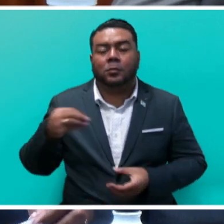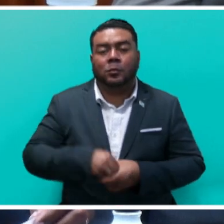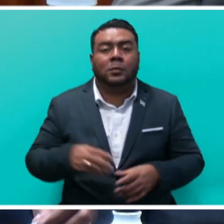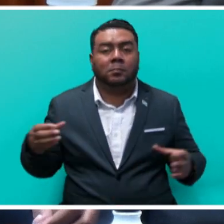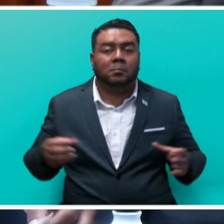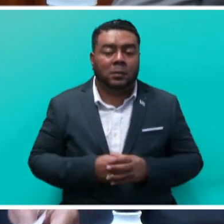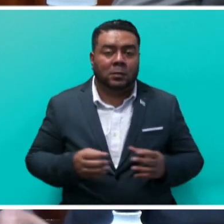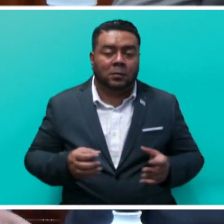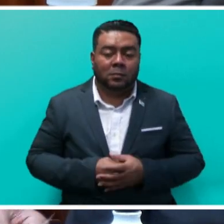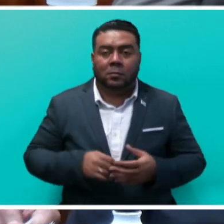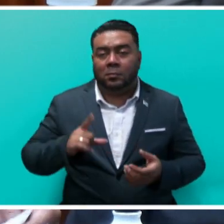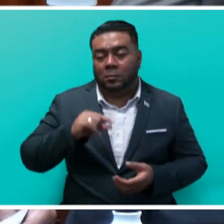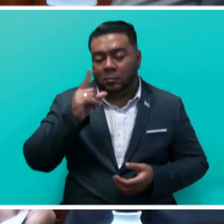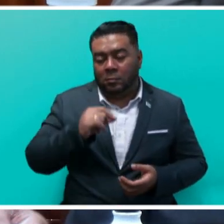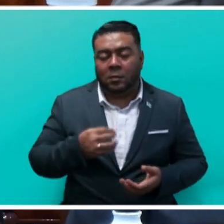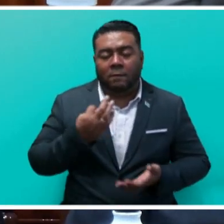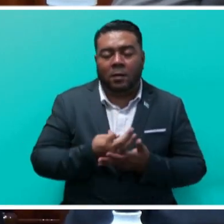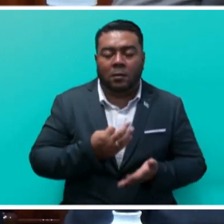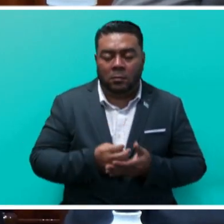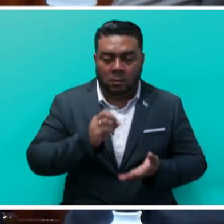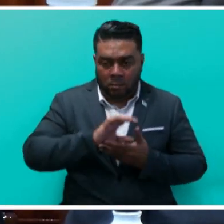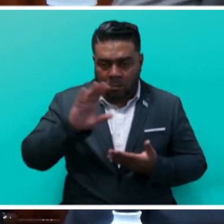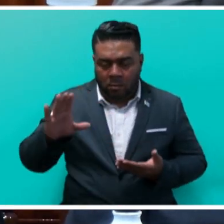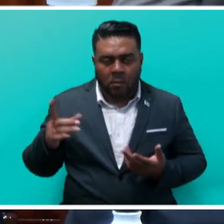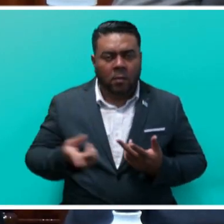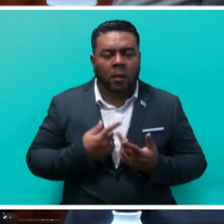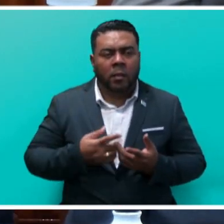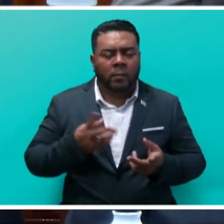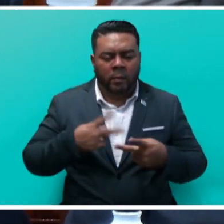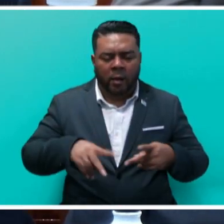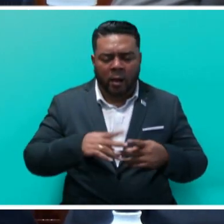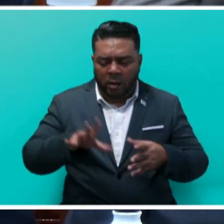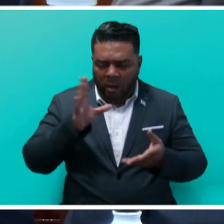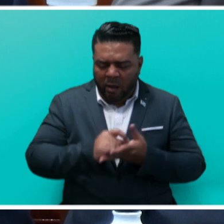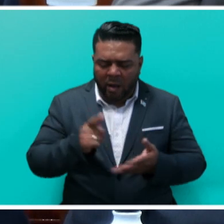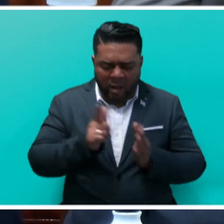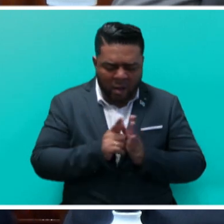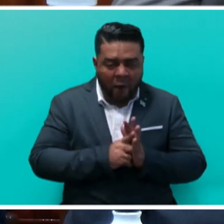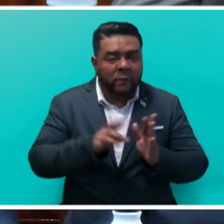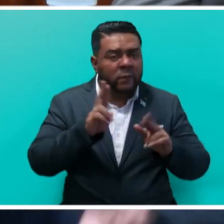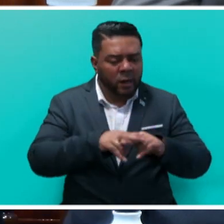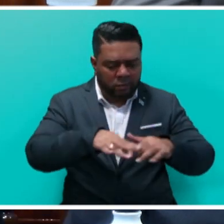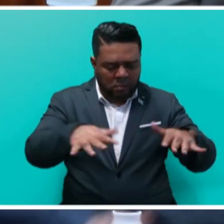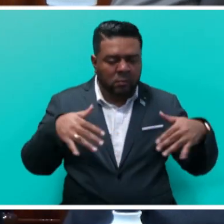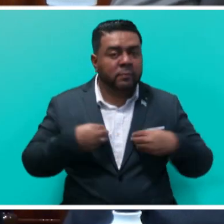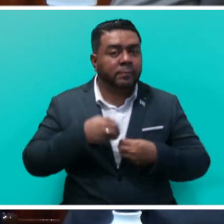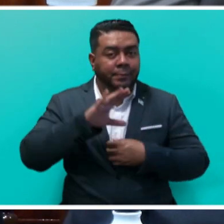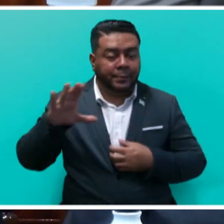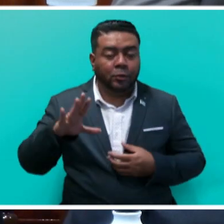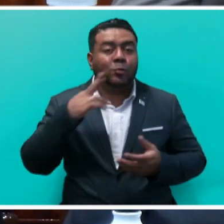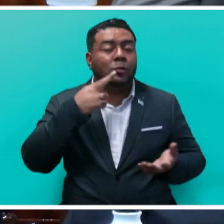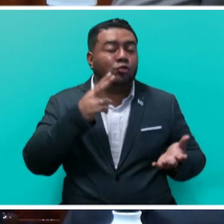banks, credit institutions, finance companies, other creditors, and the agents, such as law firms. So the registry,